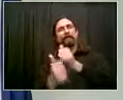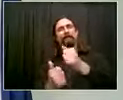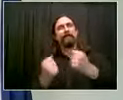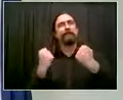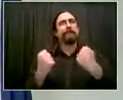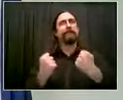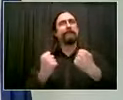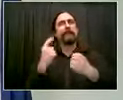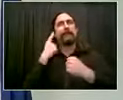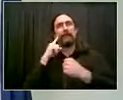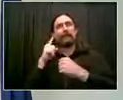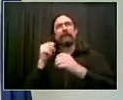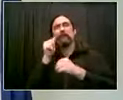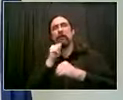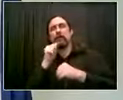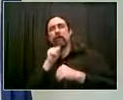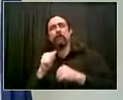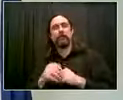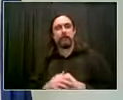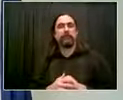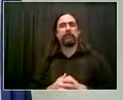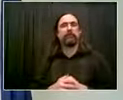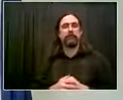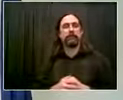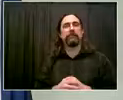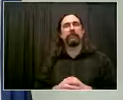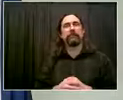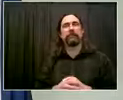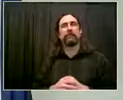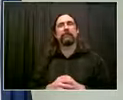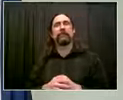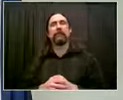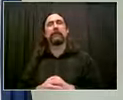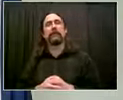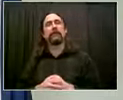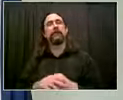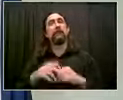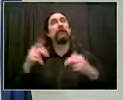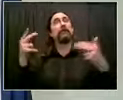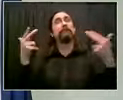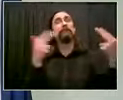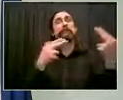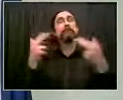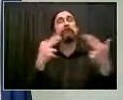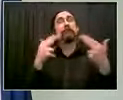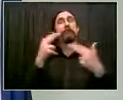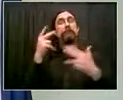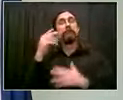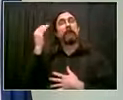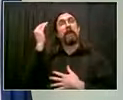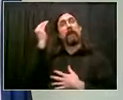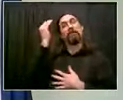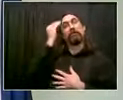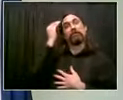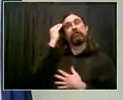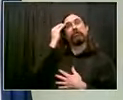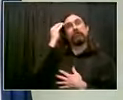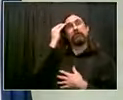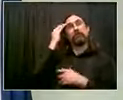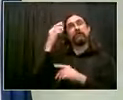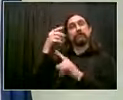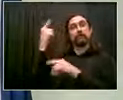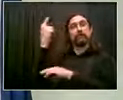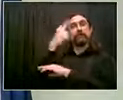Awareness Day to bring attention to this, to let the communities know that we care about them. I